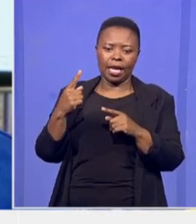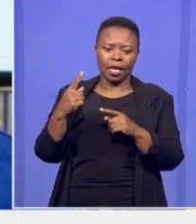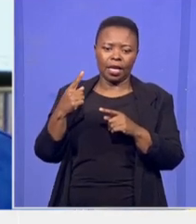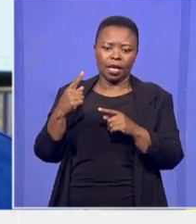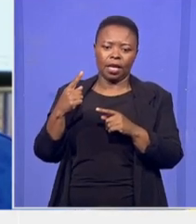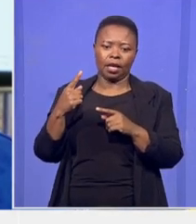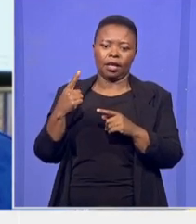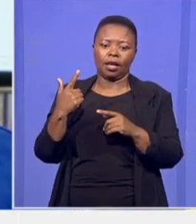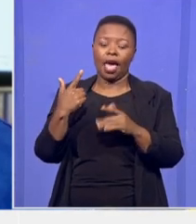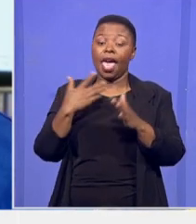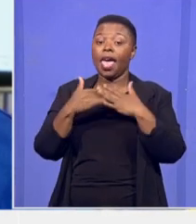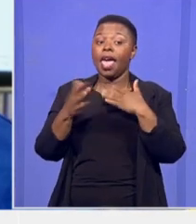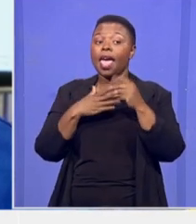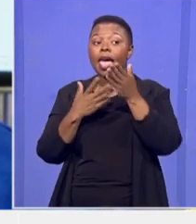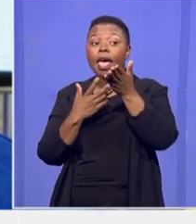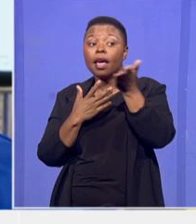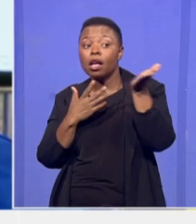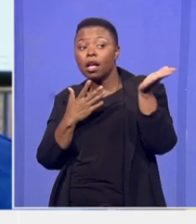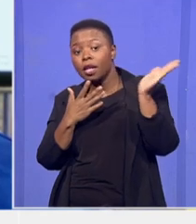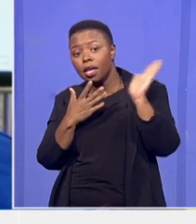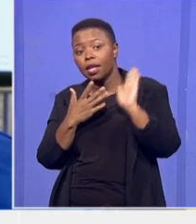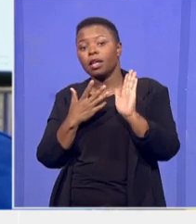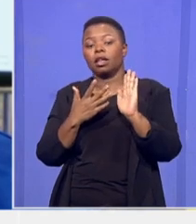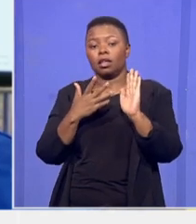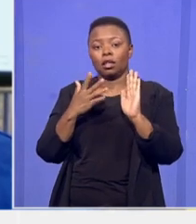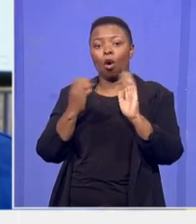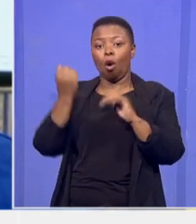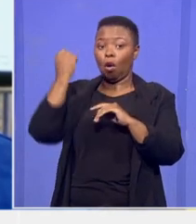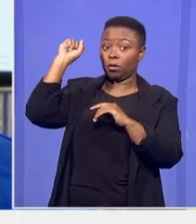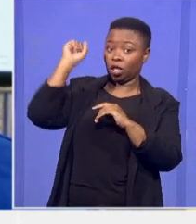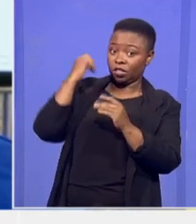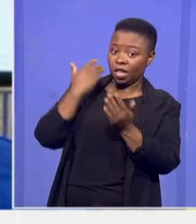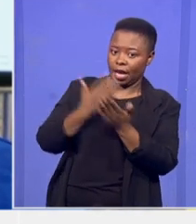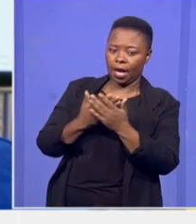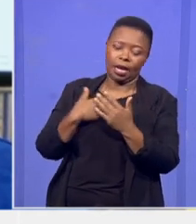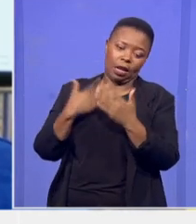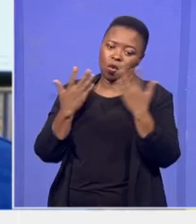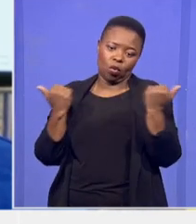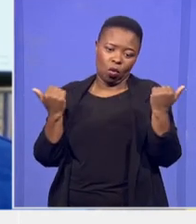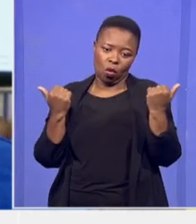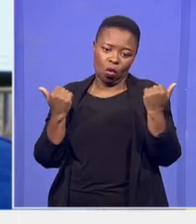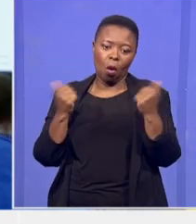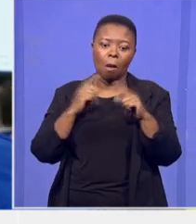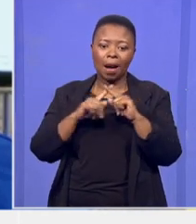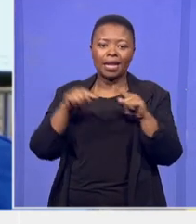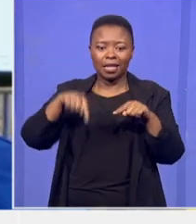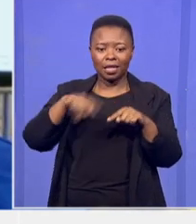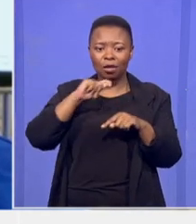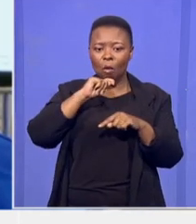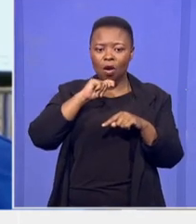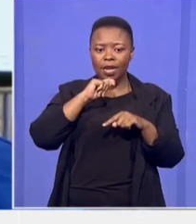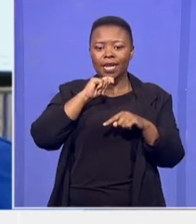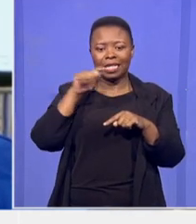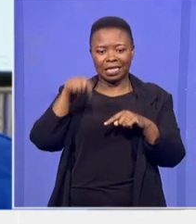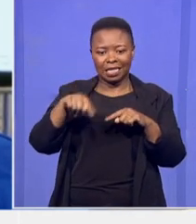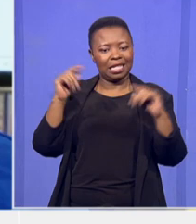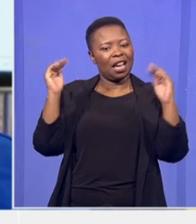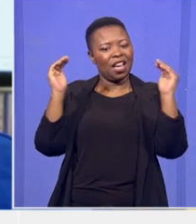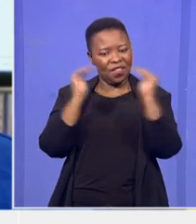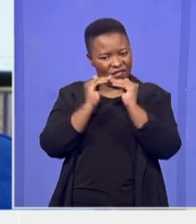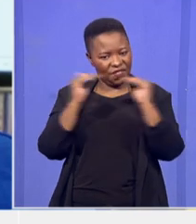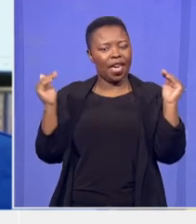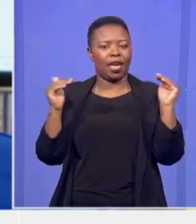will lodge an objection. From what I observed this morning, it was a fairly